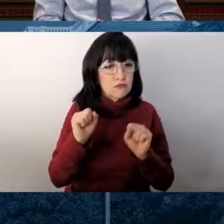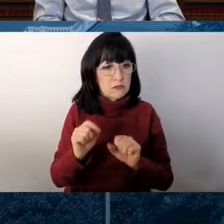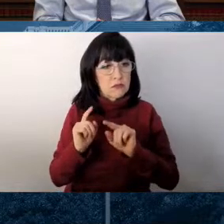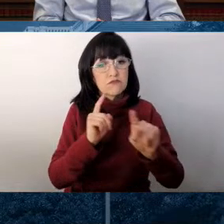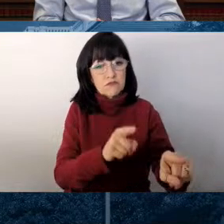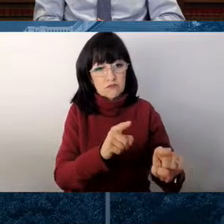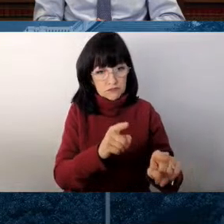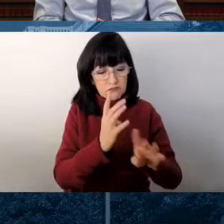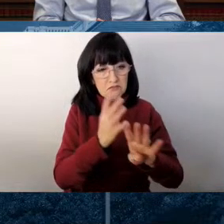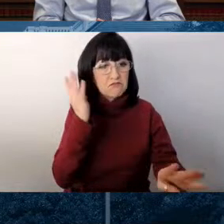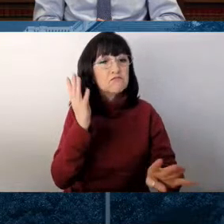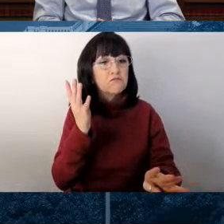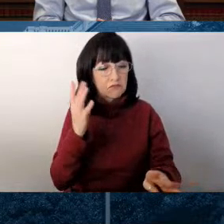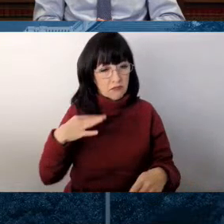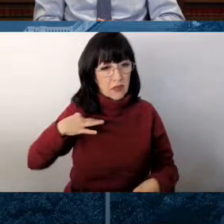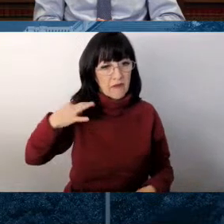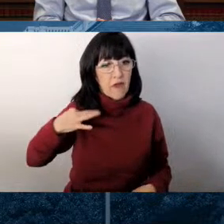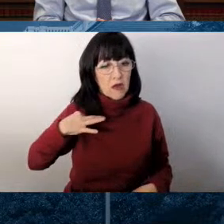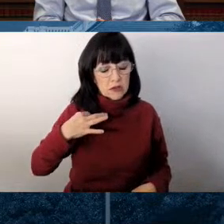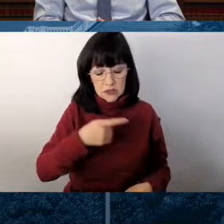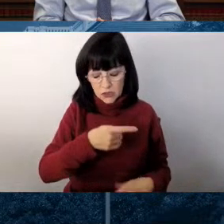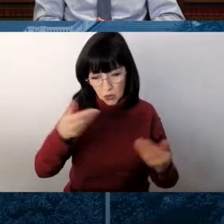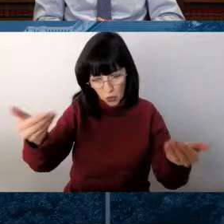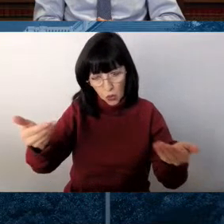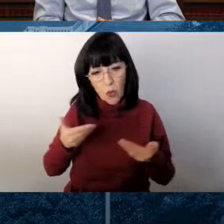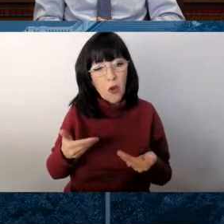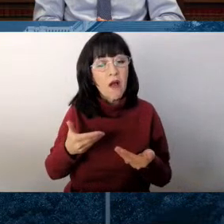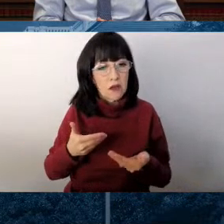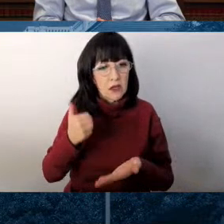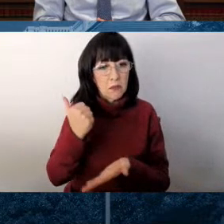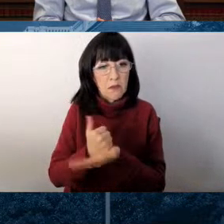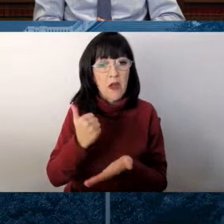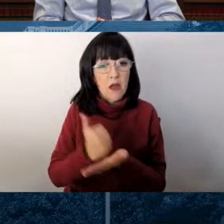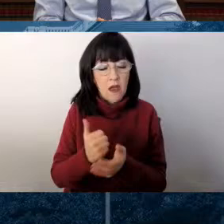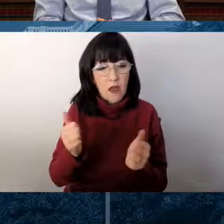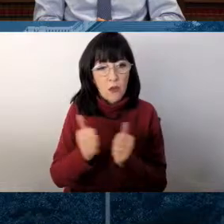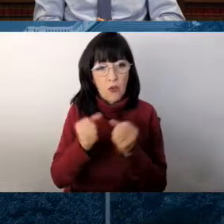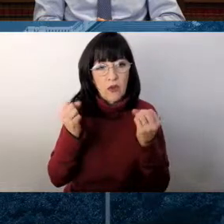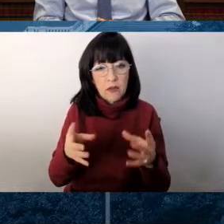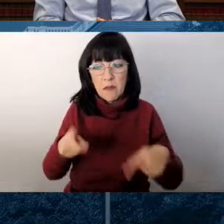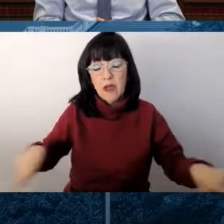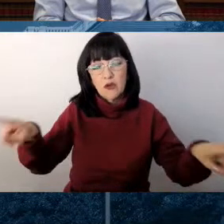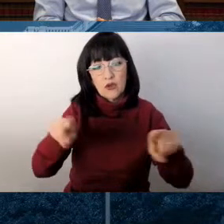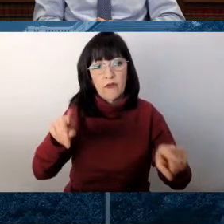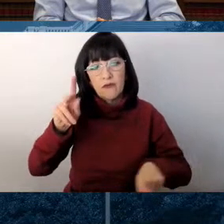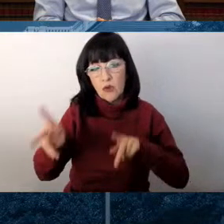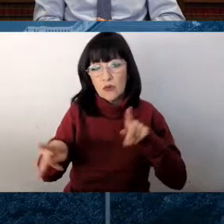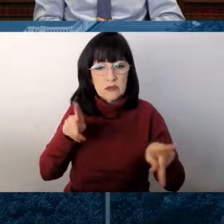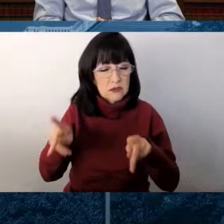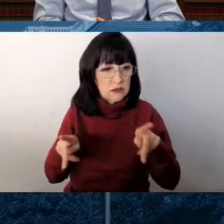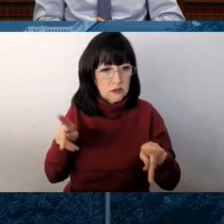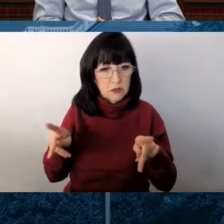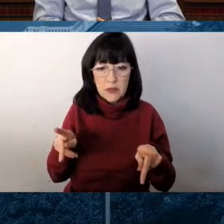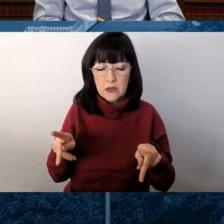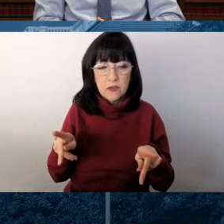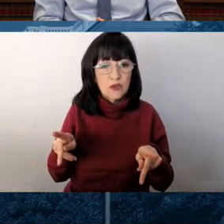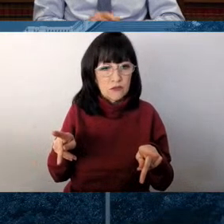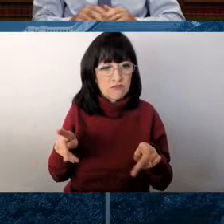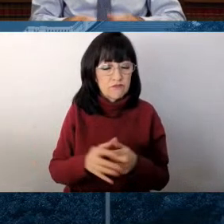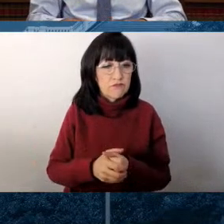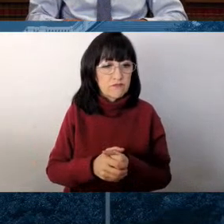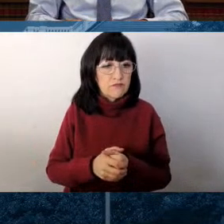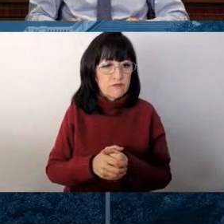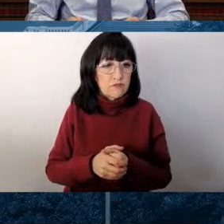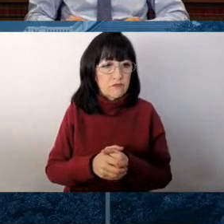been welcomed relief for so many of those folks that have been under the gun the last couple of weeks. Just